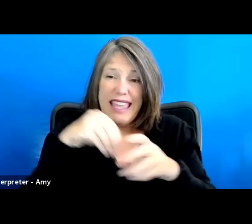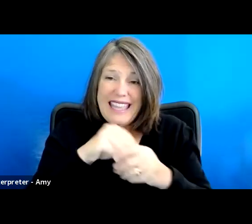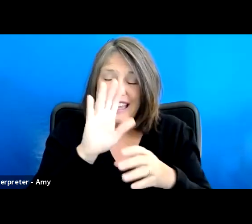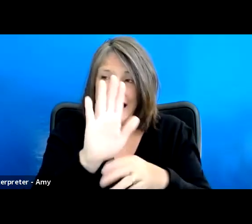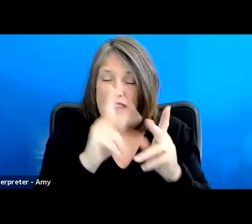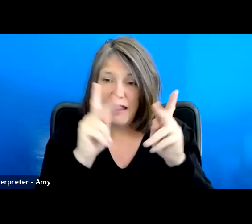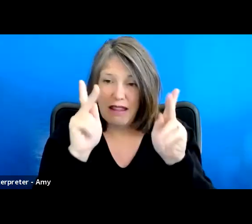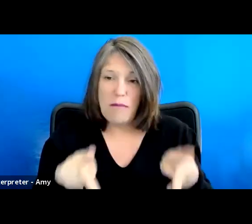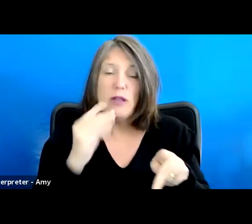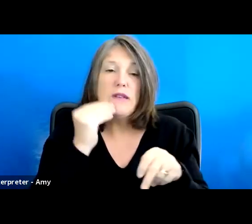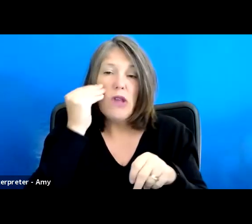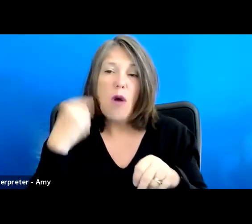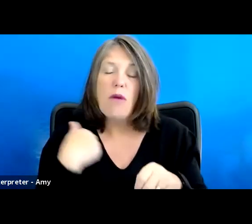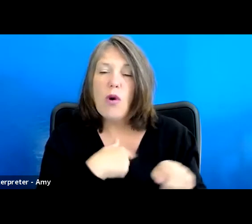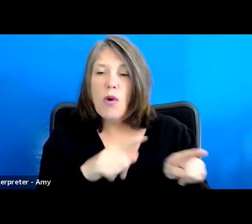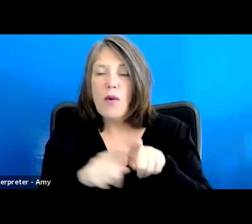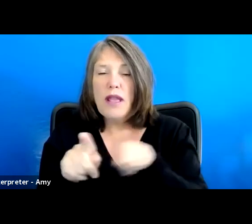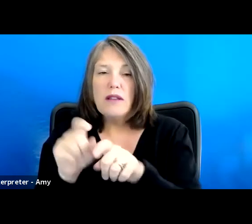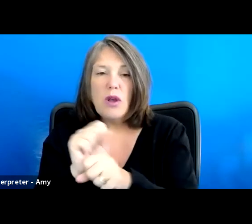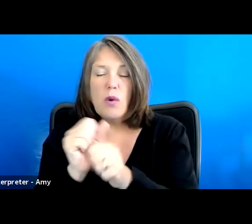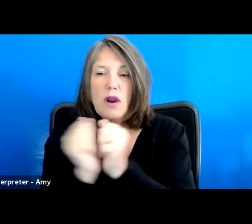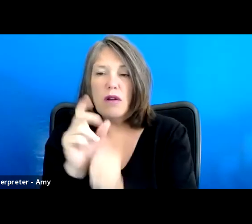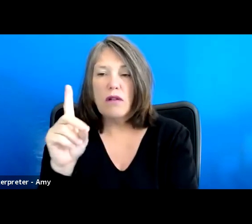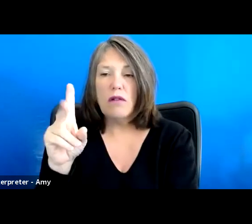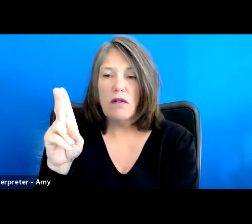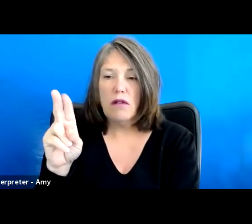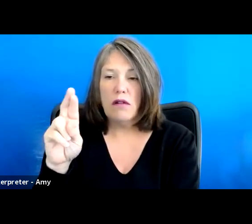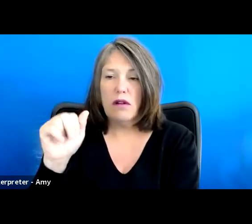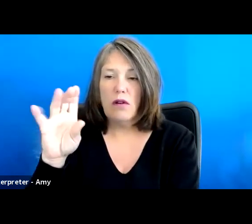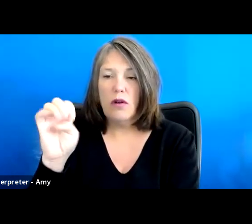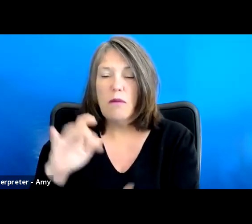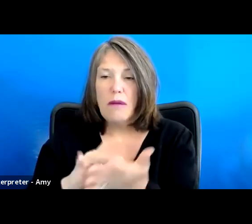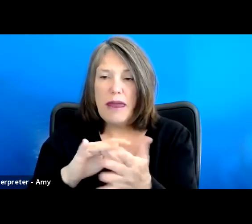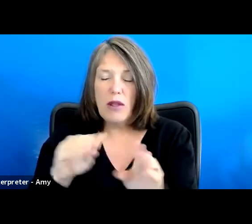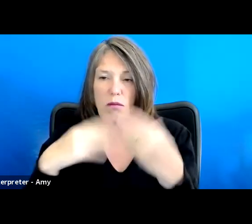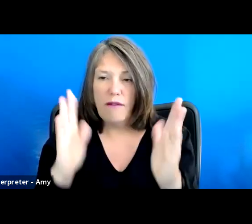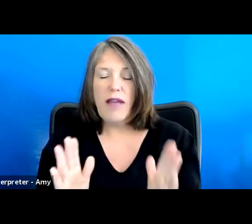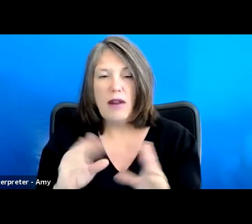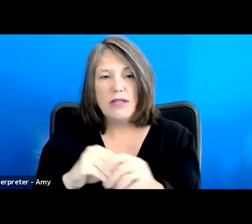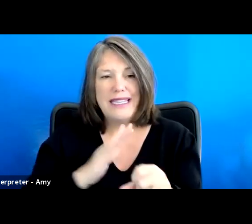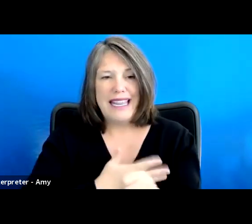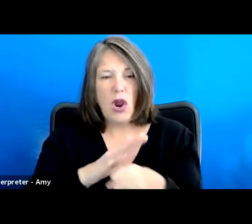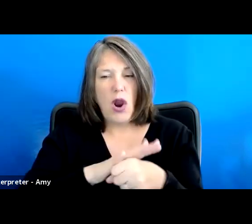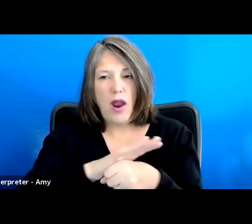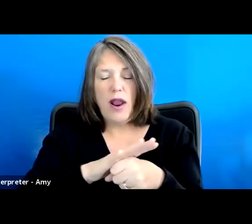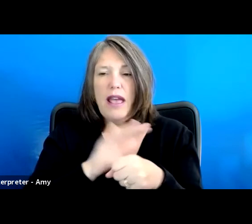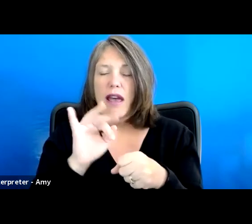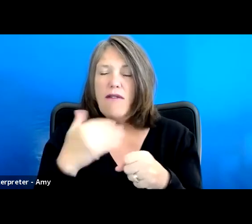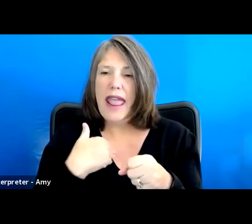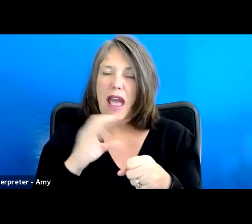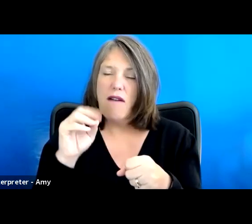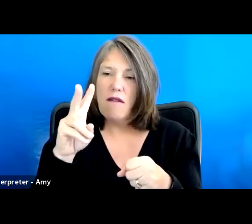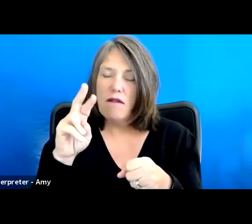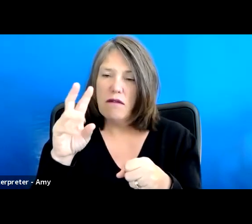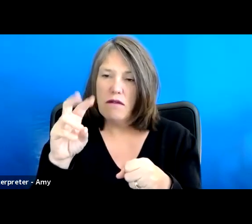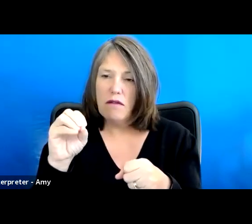house. We've also worked with durable medical equipment providers in our area. So if they have an overstock that they